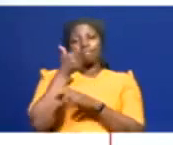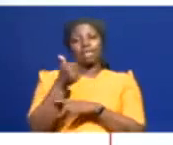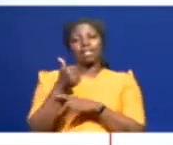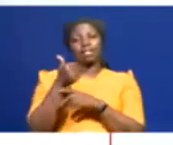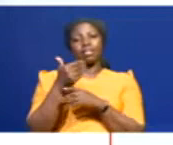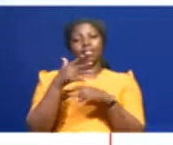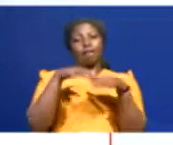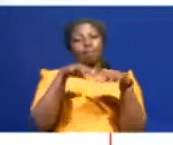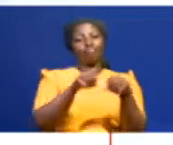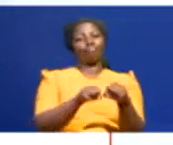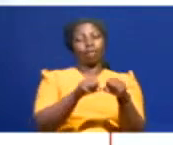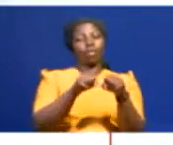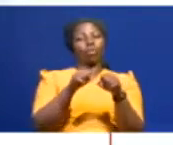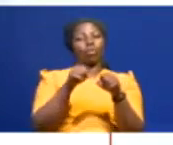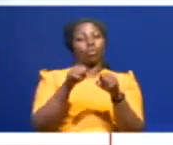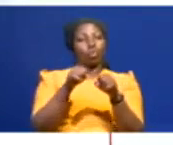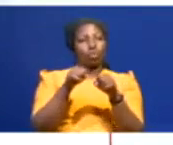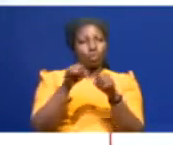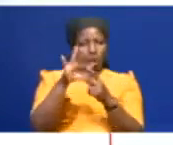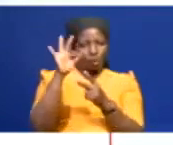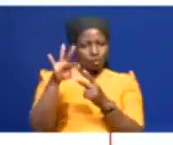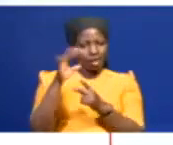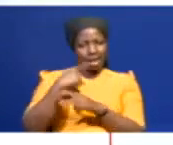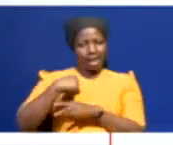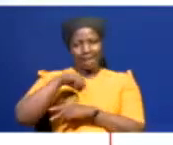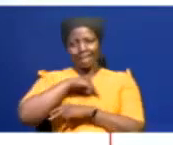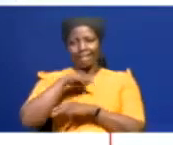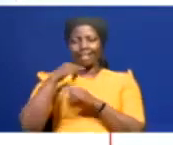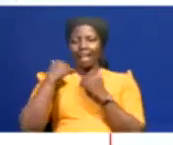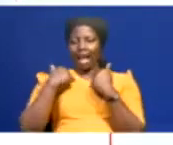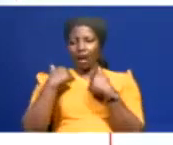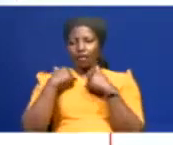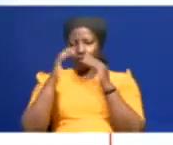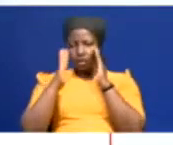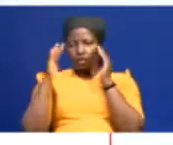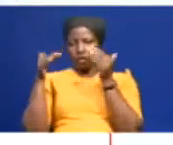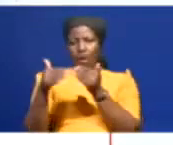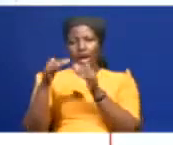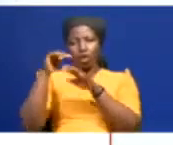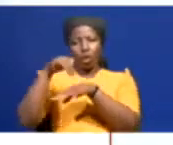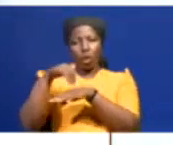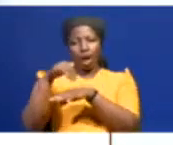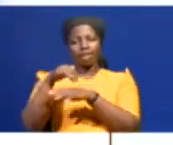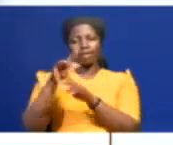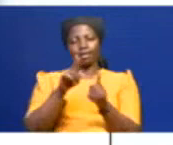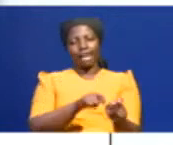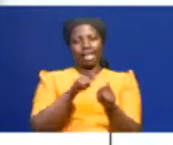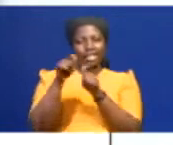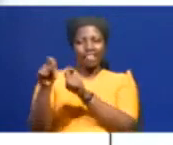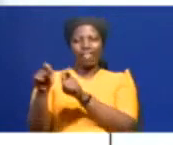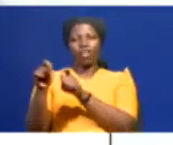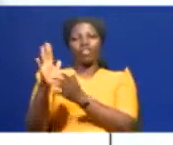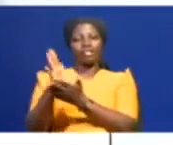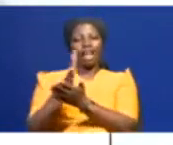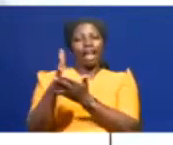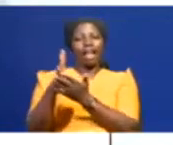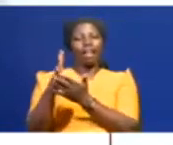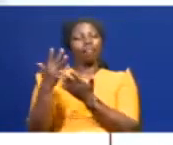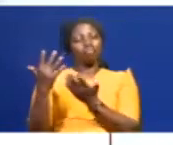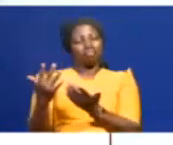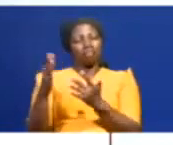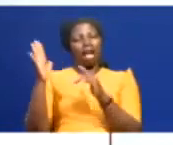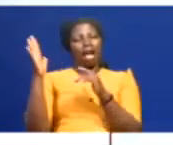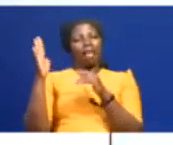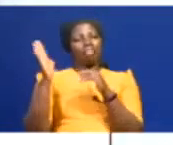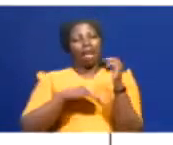acquisition option. And we've zeroed in on the acquisition by transfer of shares as opposed to transfer of